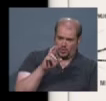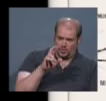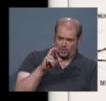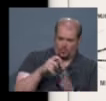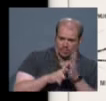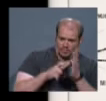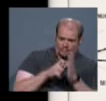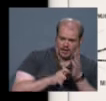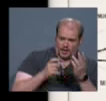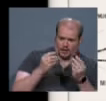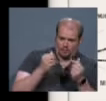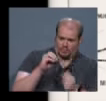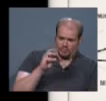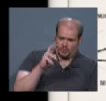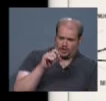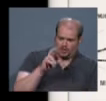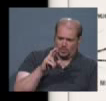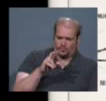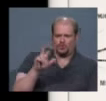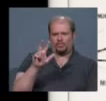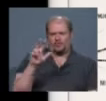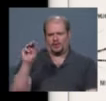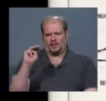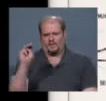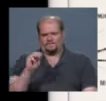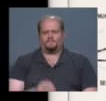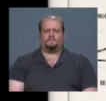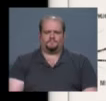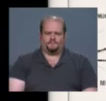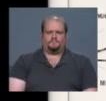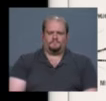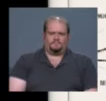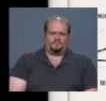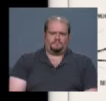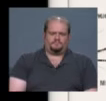mining property owners, 3M. 3M?